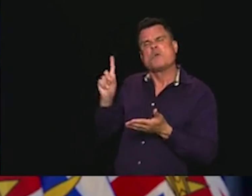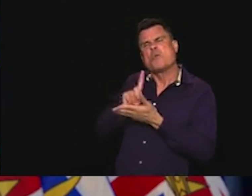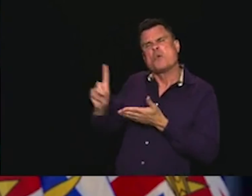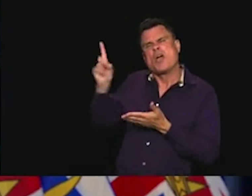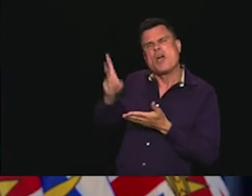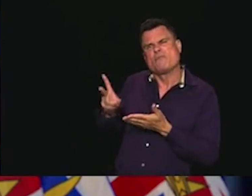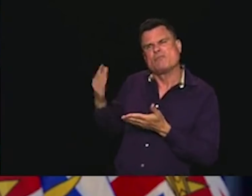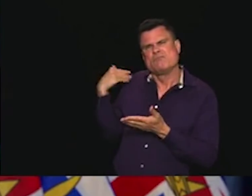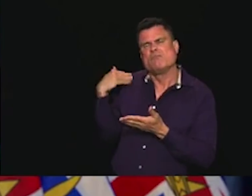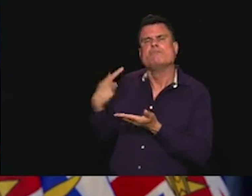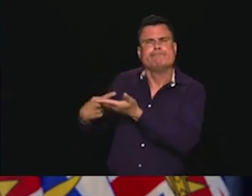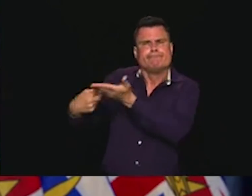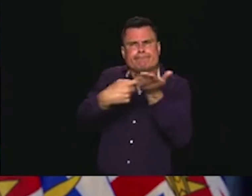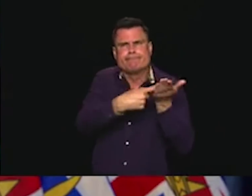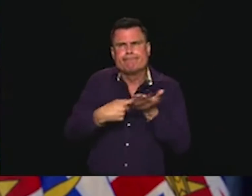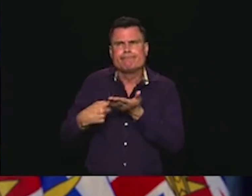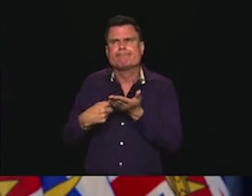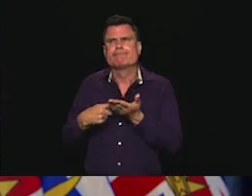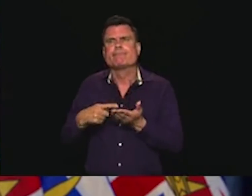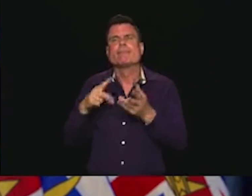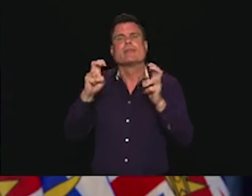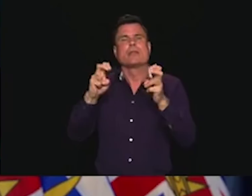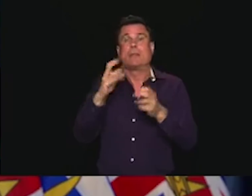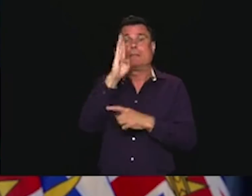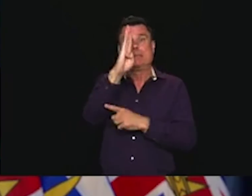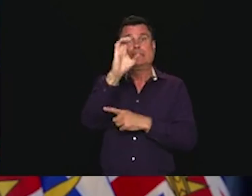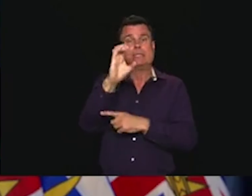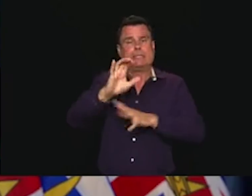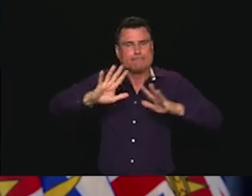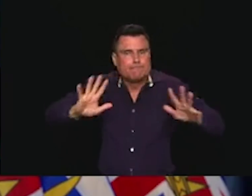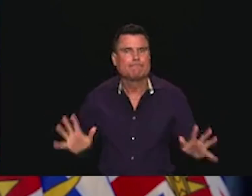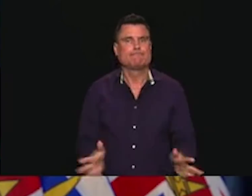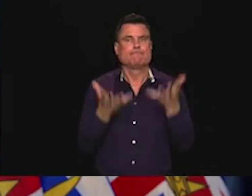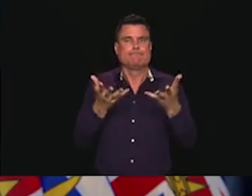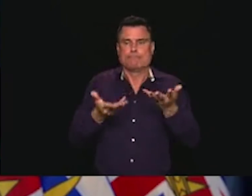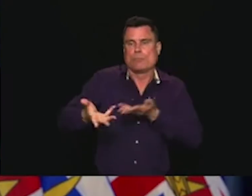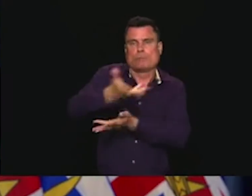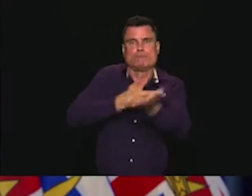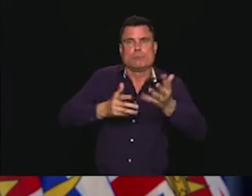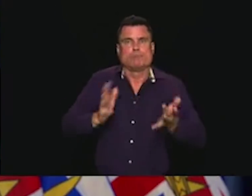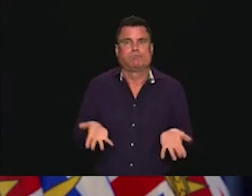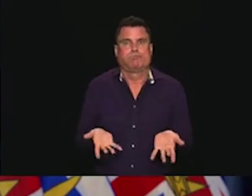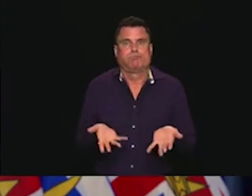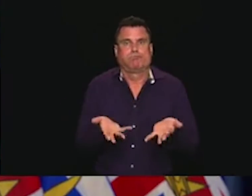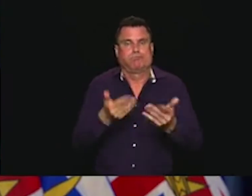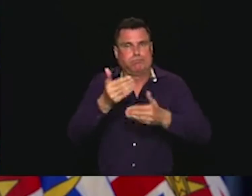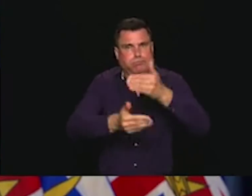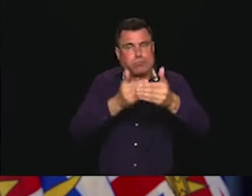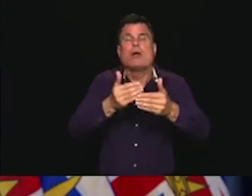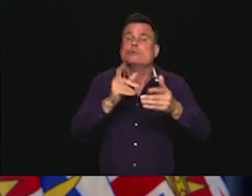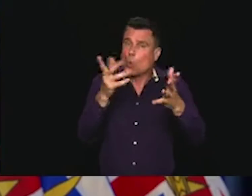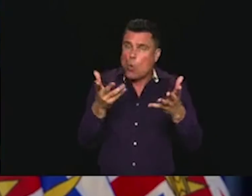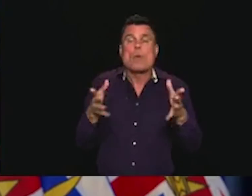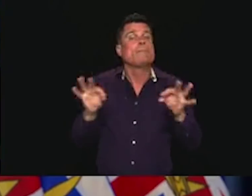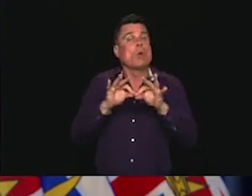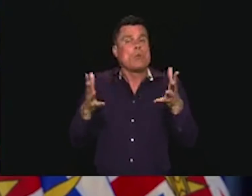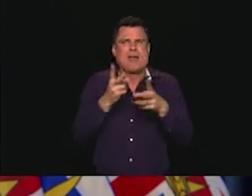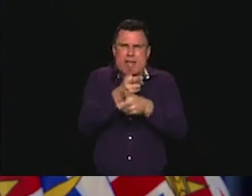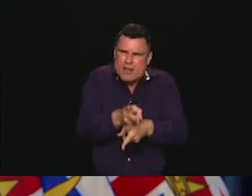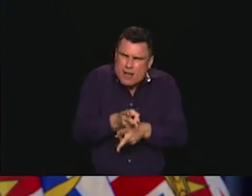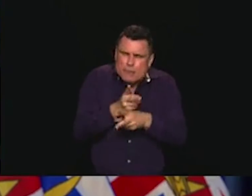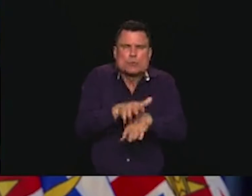British Columbia is and will remain our number one priority. But we can do this, and we will do it slowly